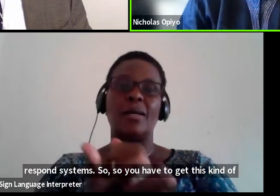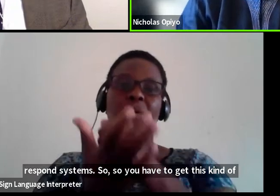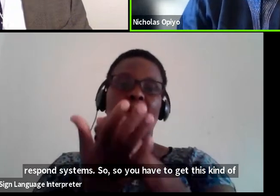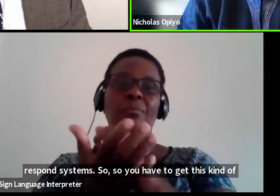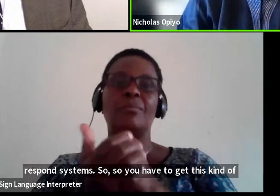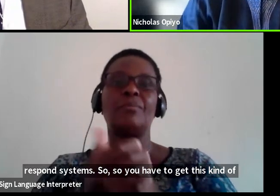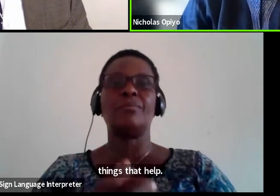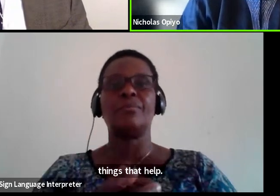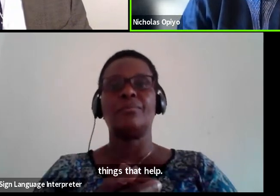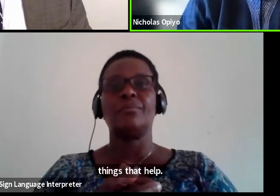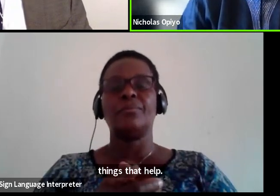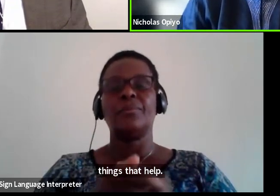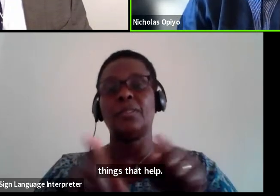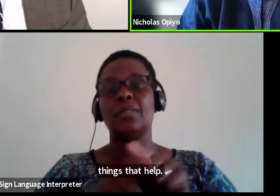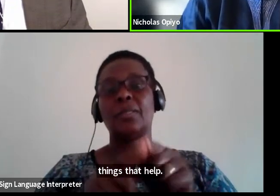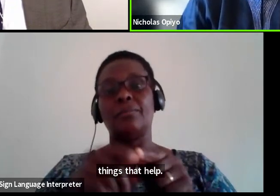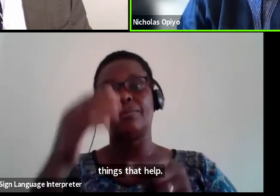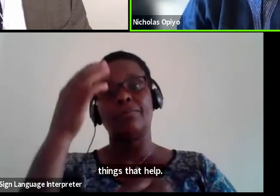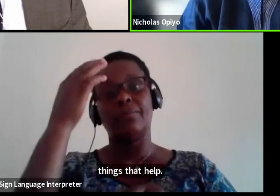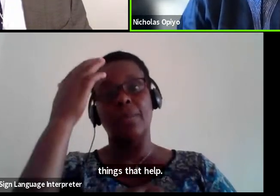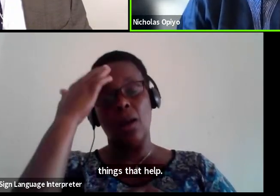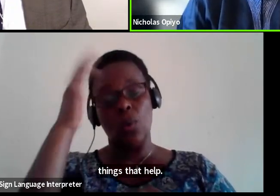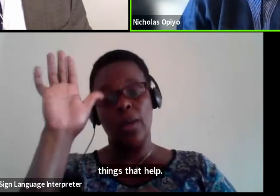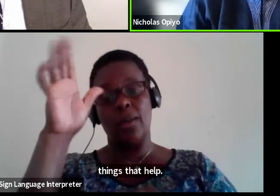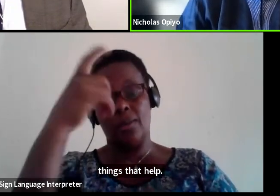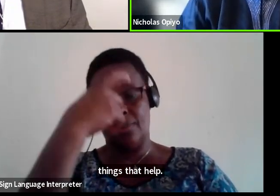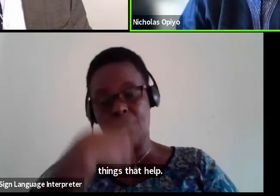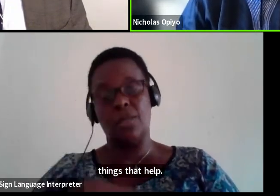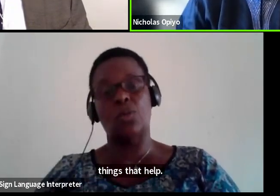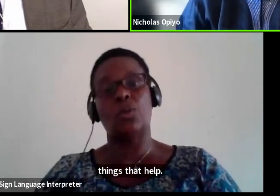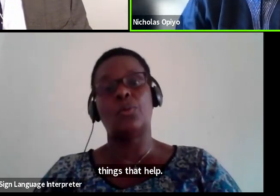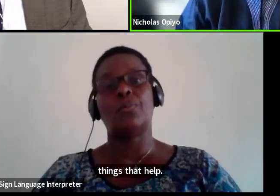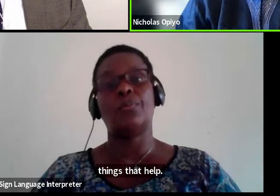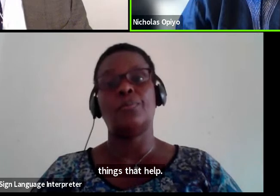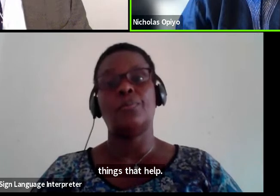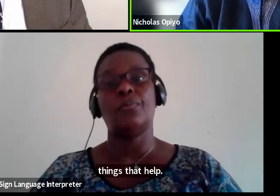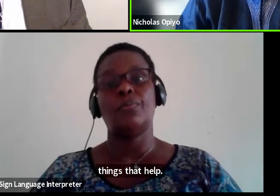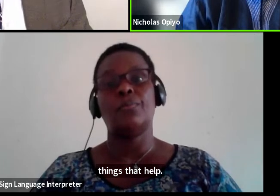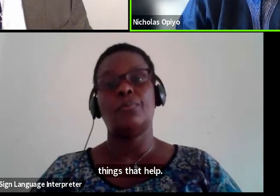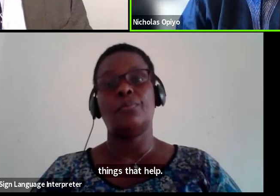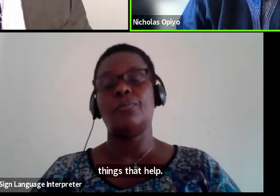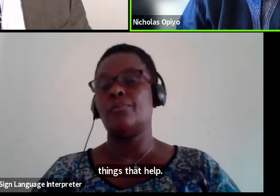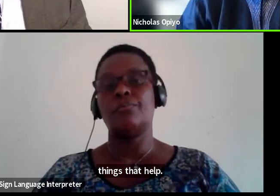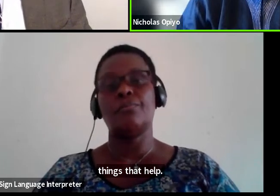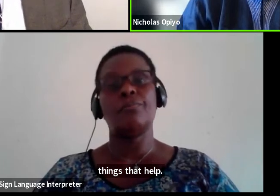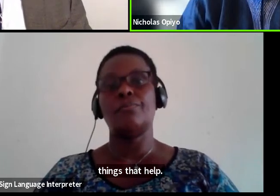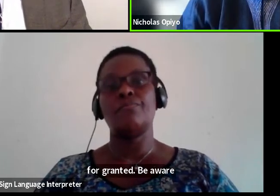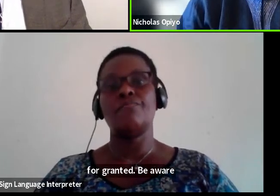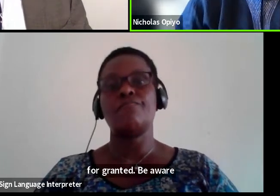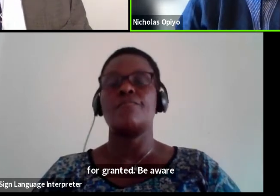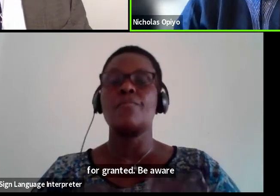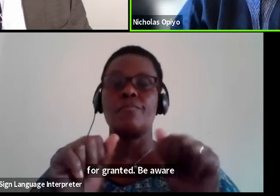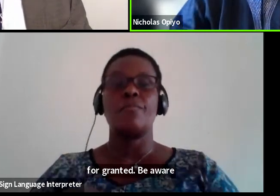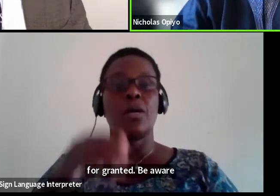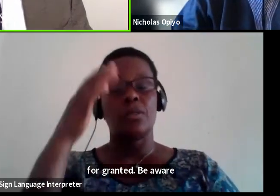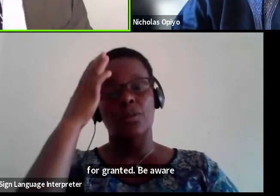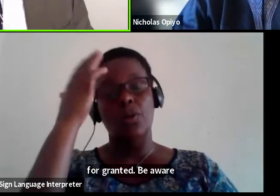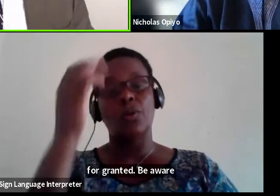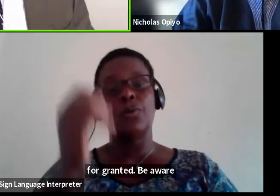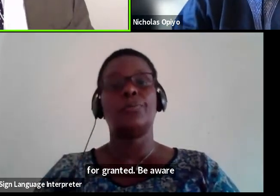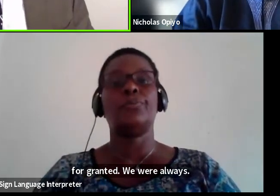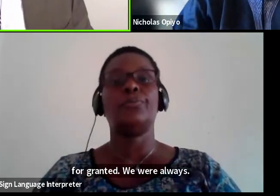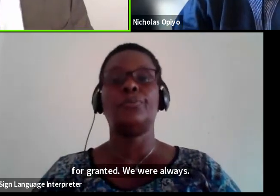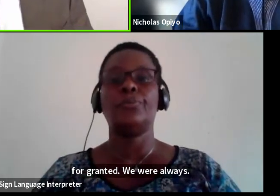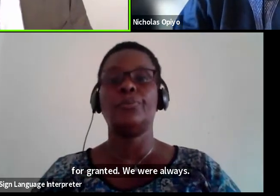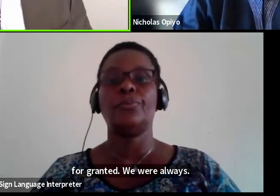you can't afford these devices, don't take anything for granted. Be self-aware always.